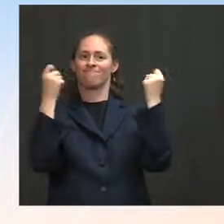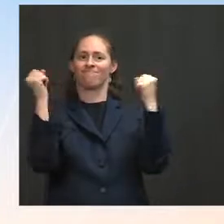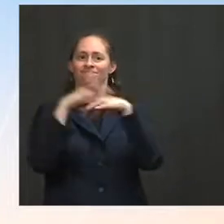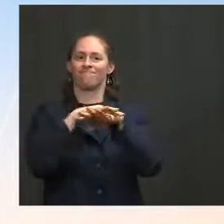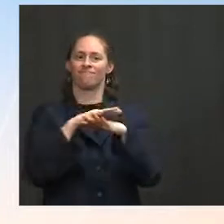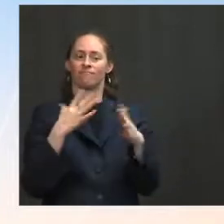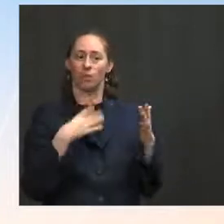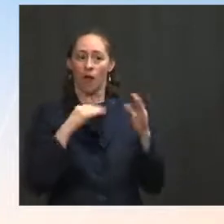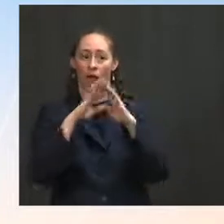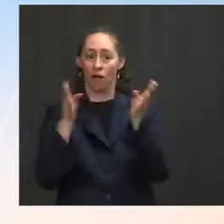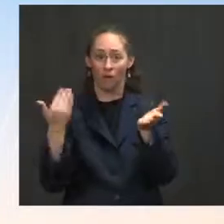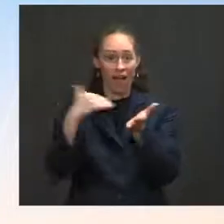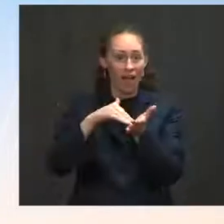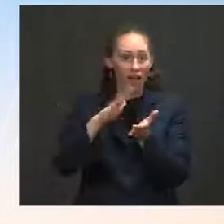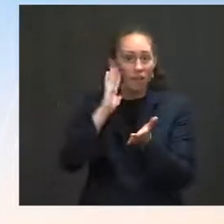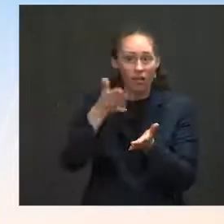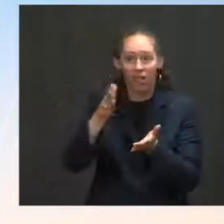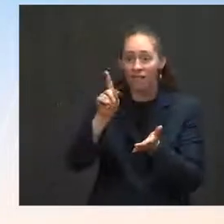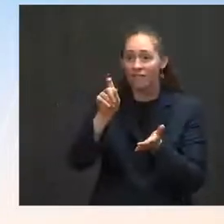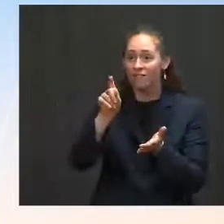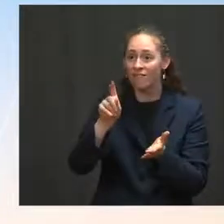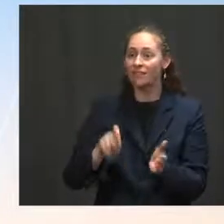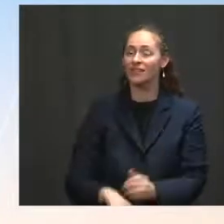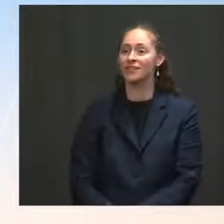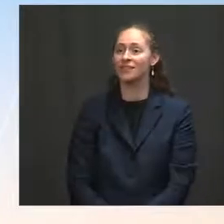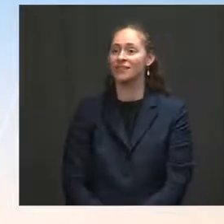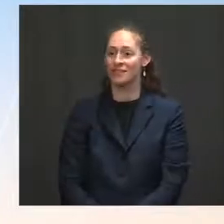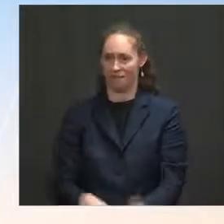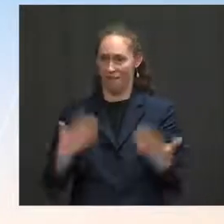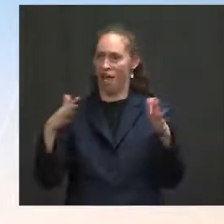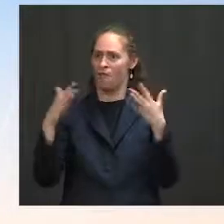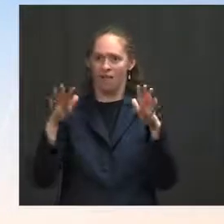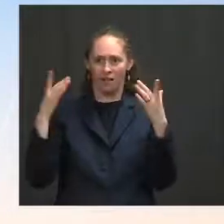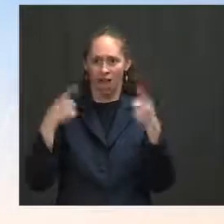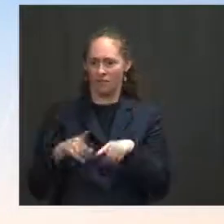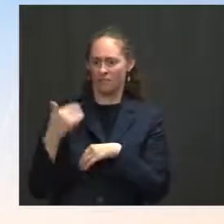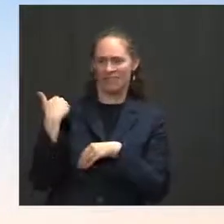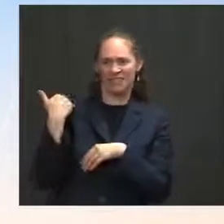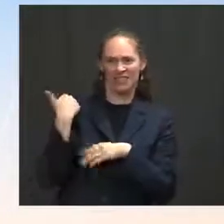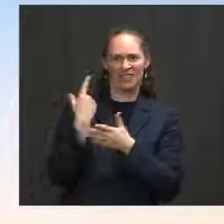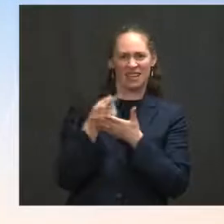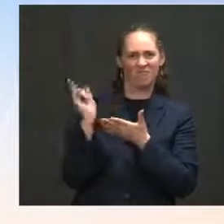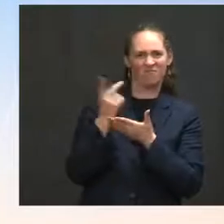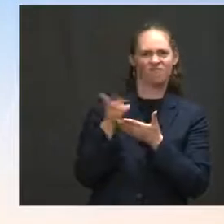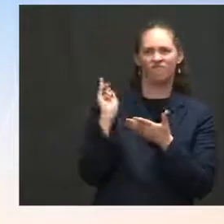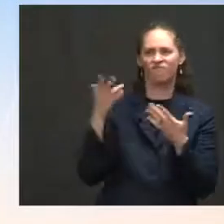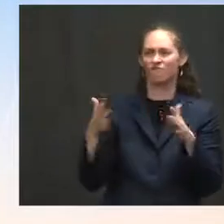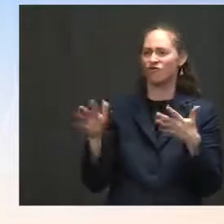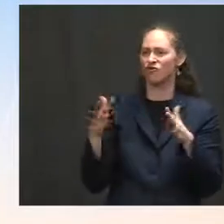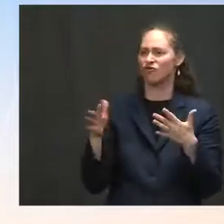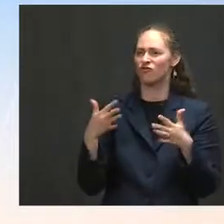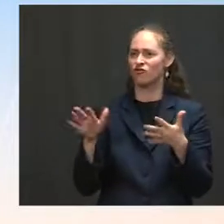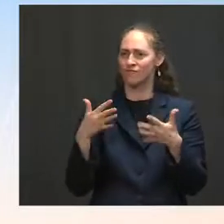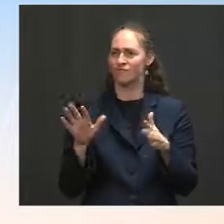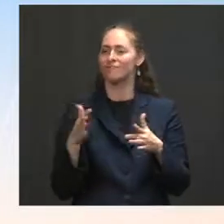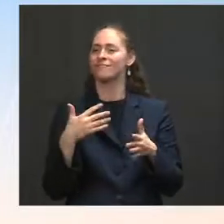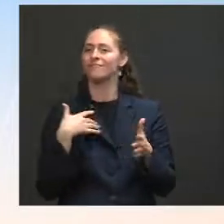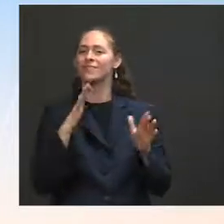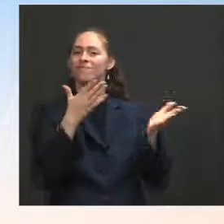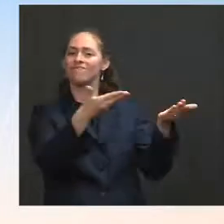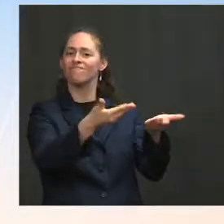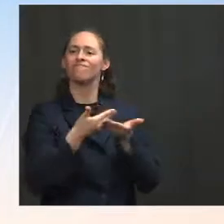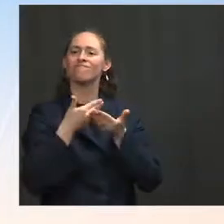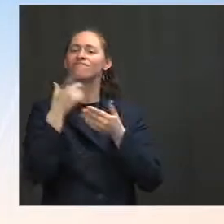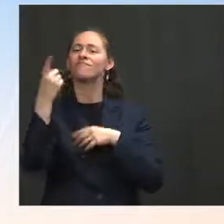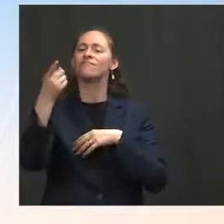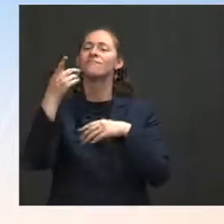all know. We've had some over the course of the last few weeks. We've already welcomed one sports team here to the White House, and there will be more